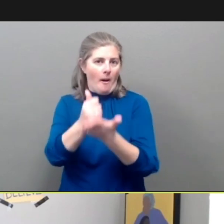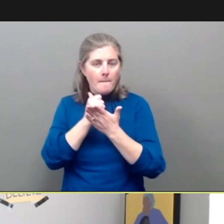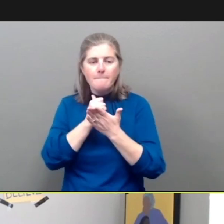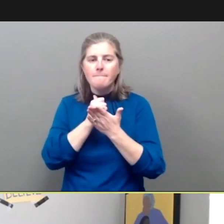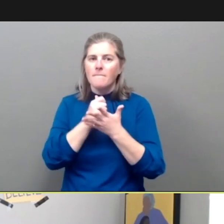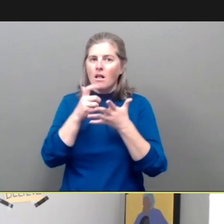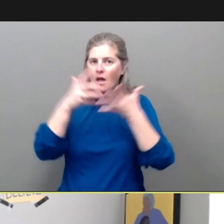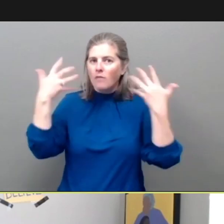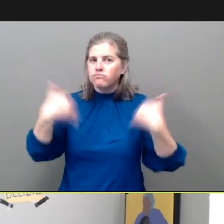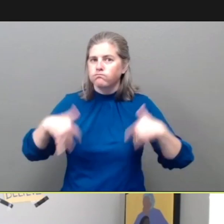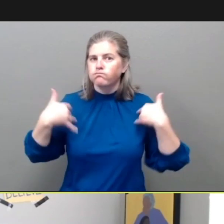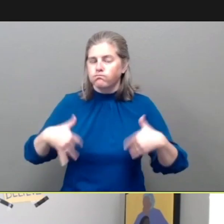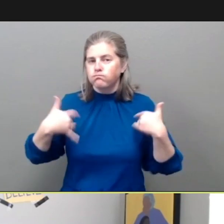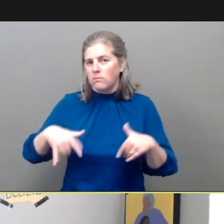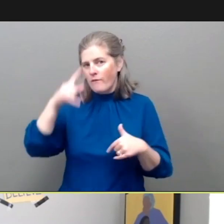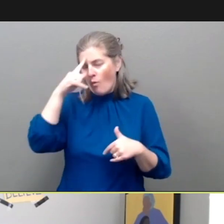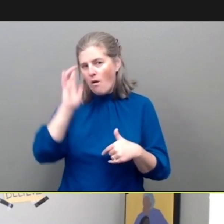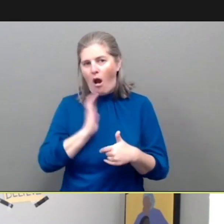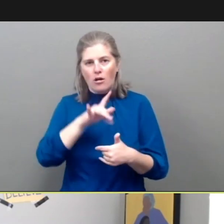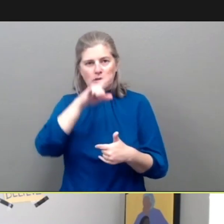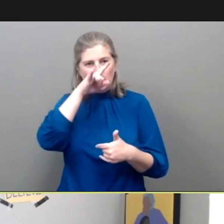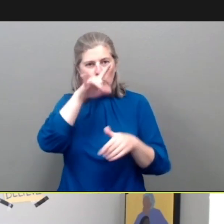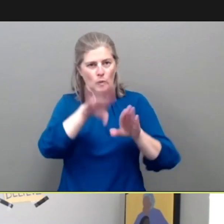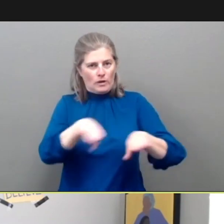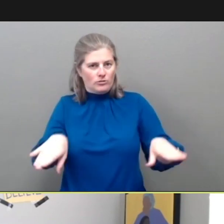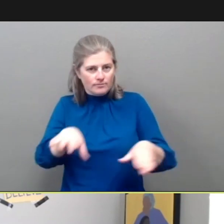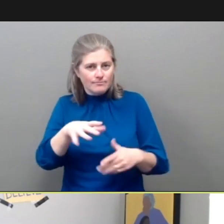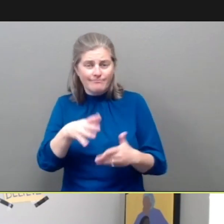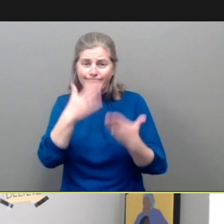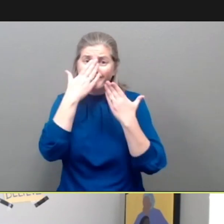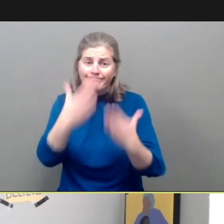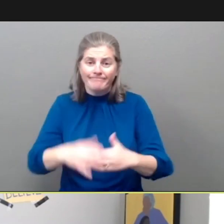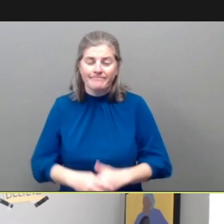lot for school age kids. So thank you.